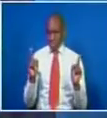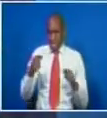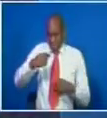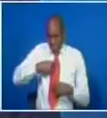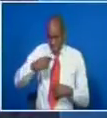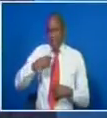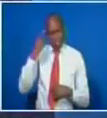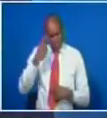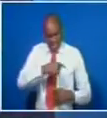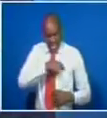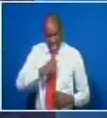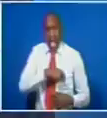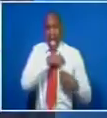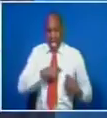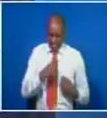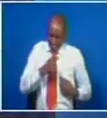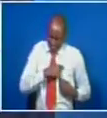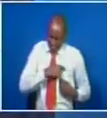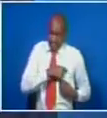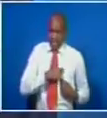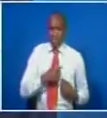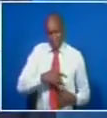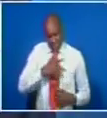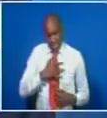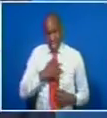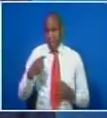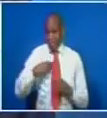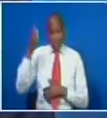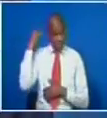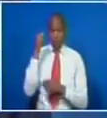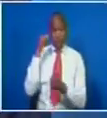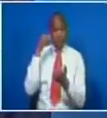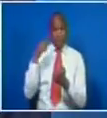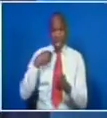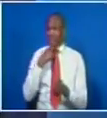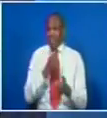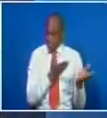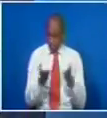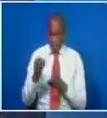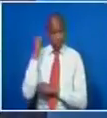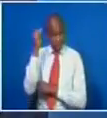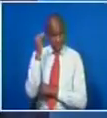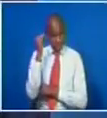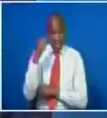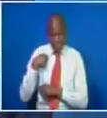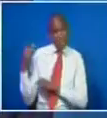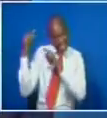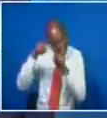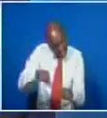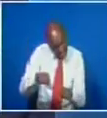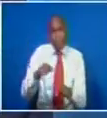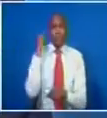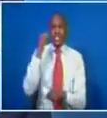out of conviction. And therefore I was not in politics because my father introduced me to politics. I came into